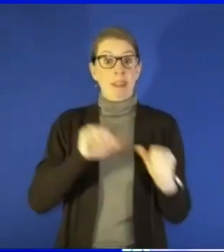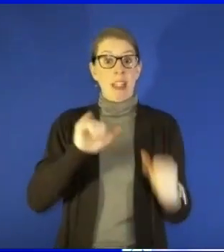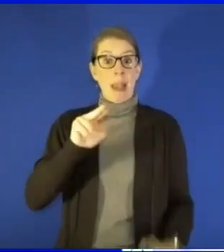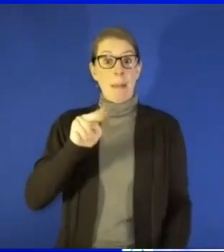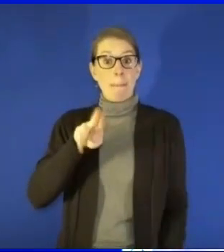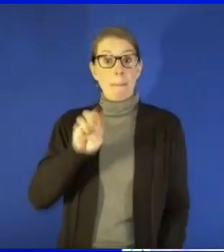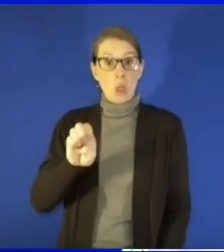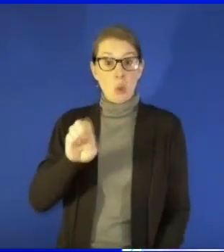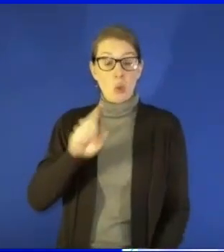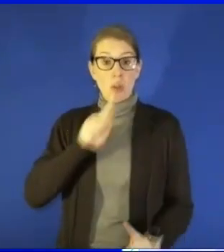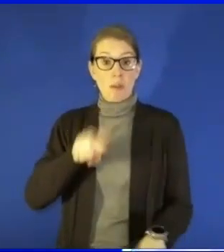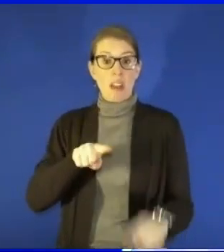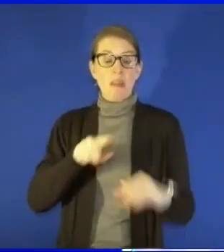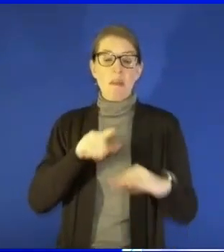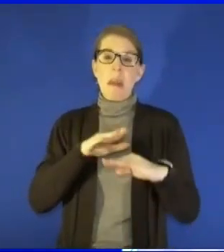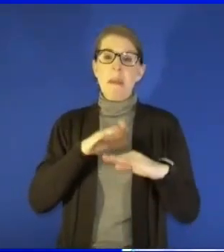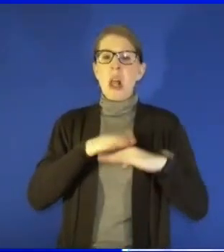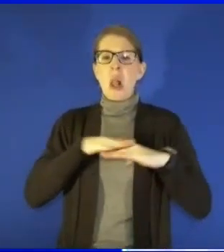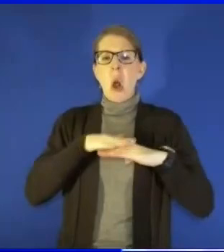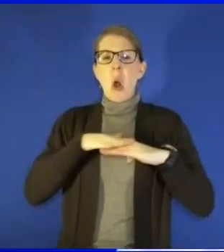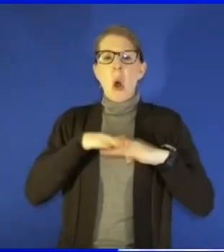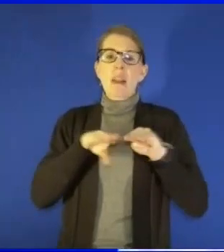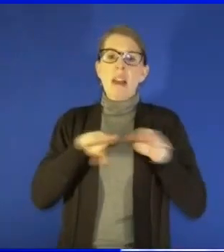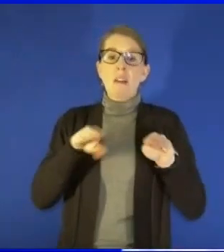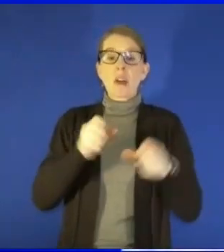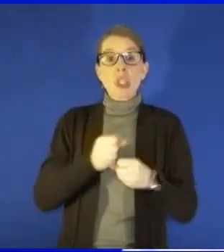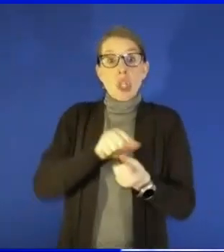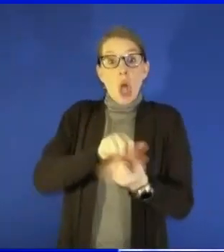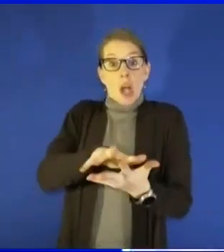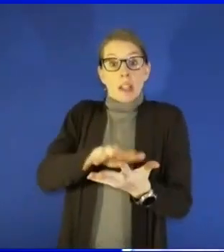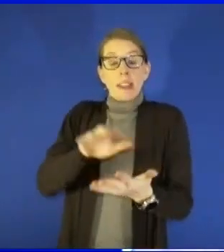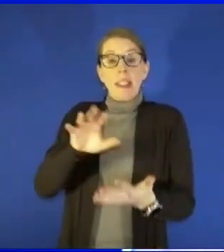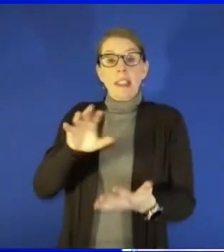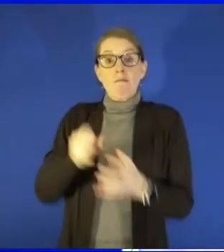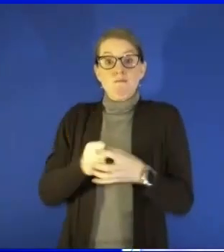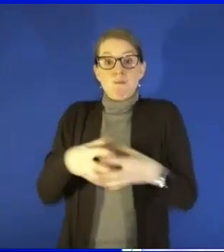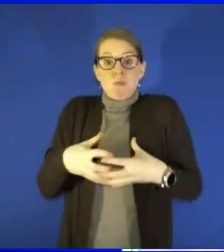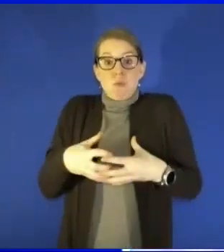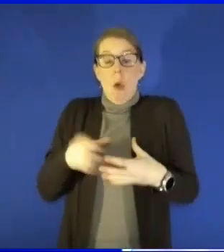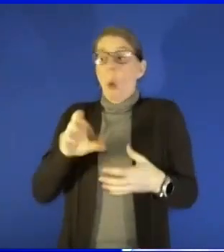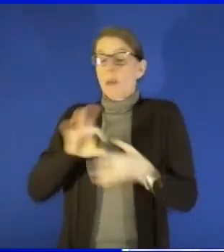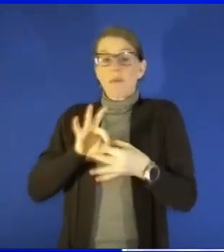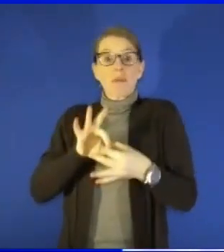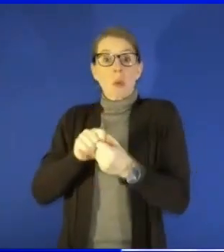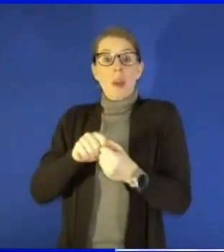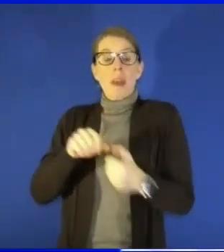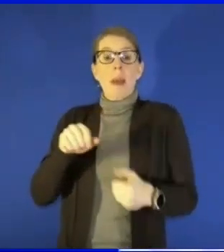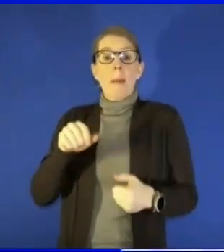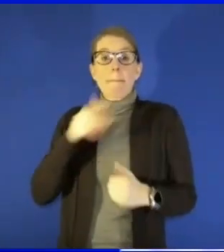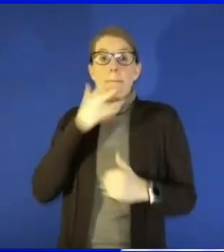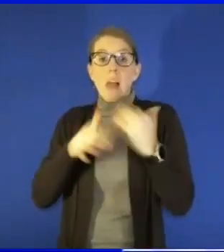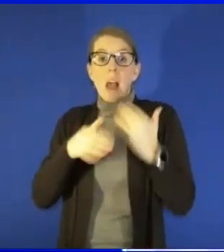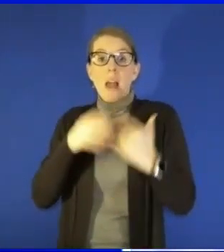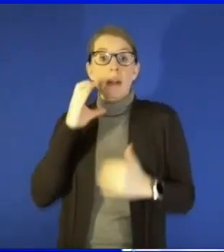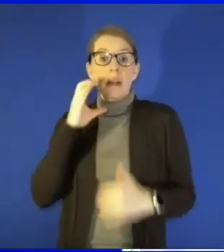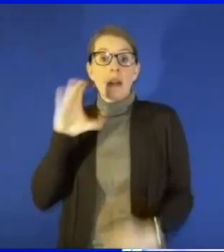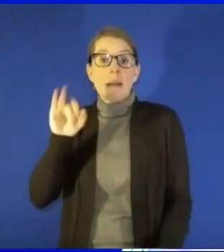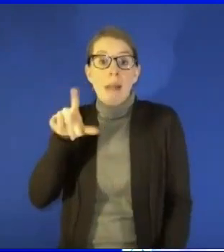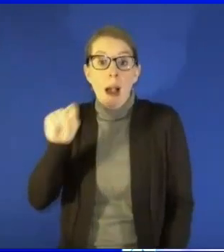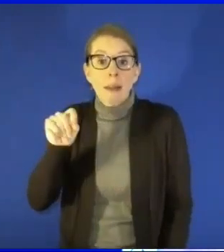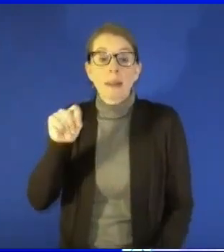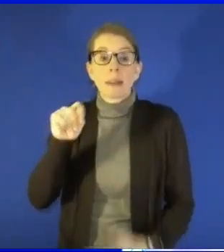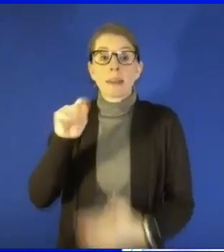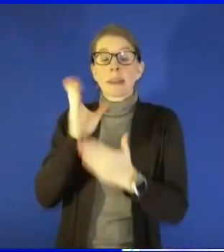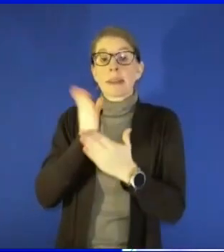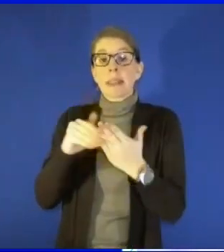of immune response that's causing inflammation? Is it having to do with the blood clots? Is there some autoimmune, some autoantibodies that